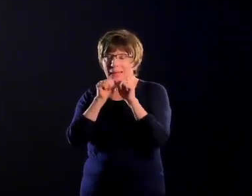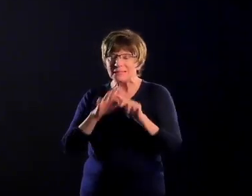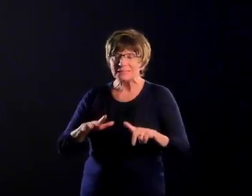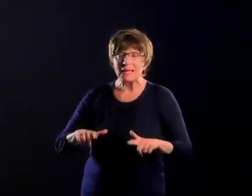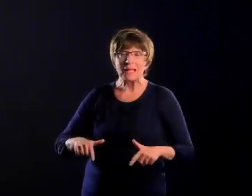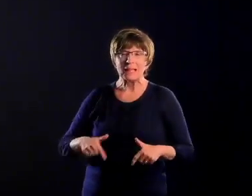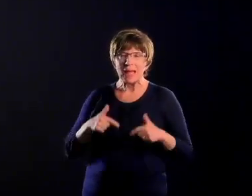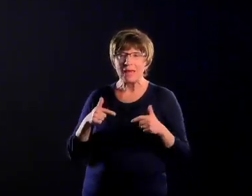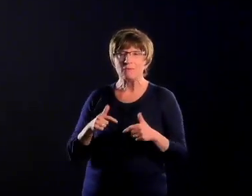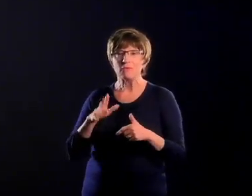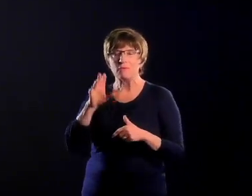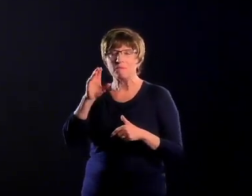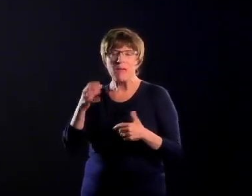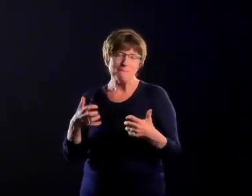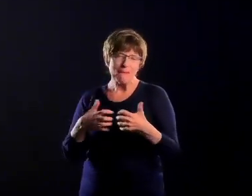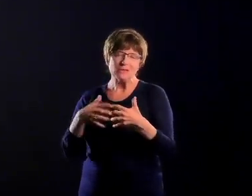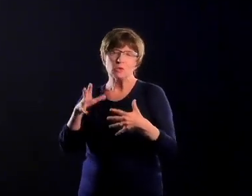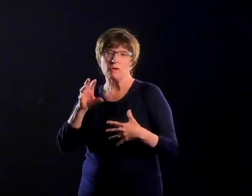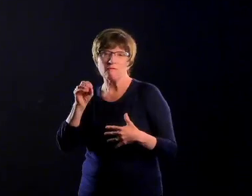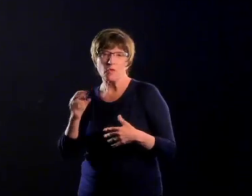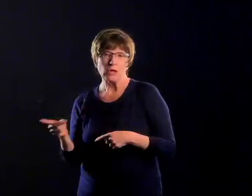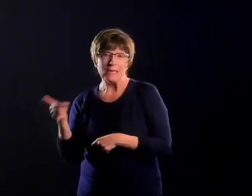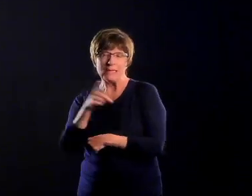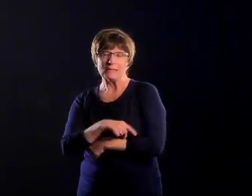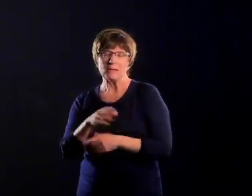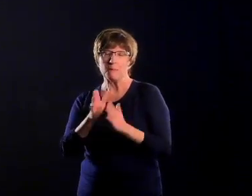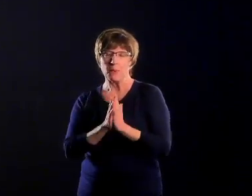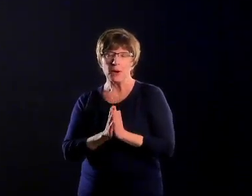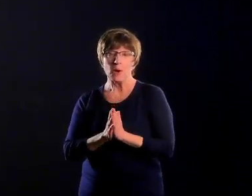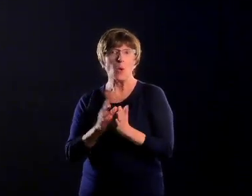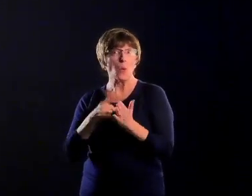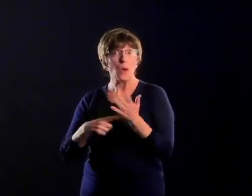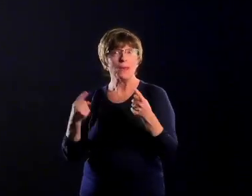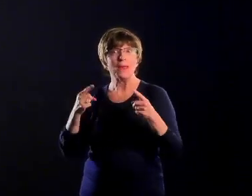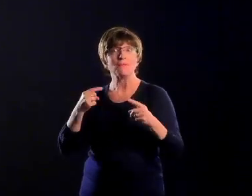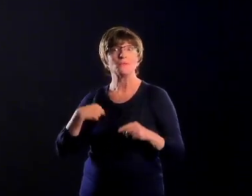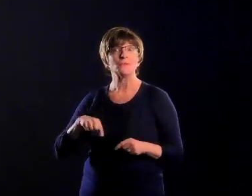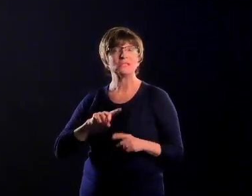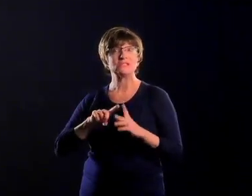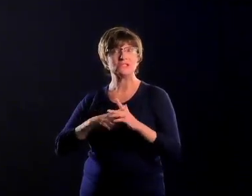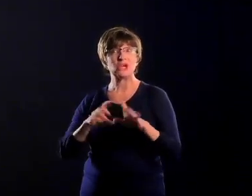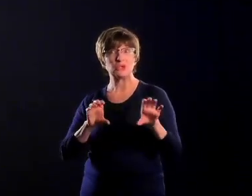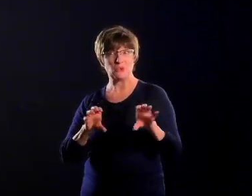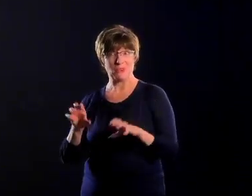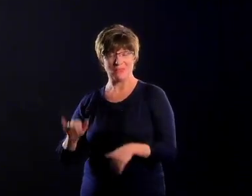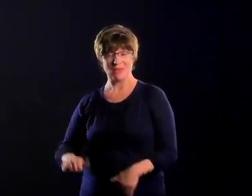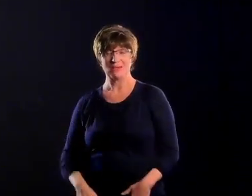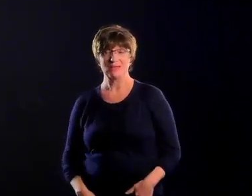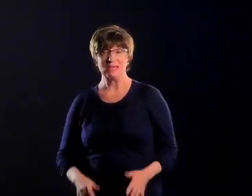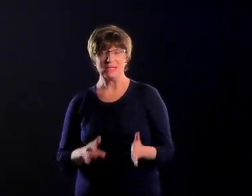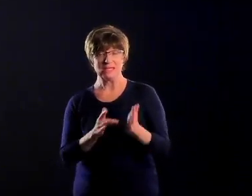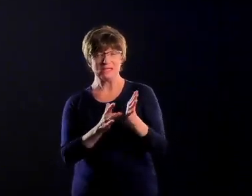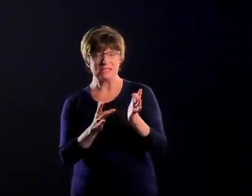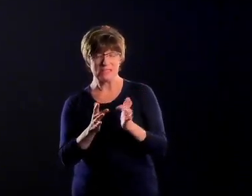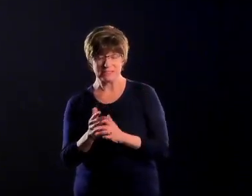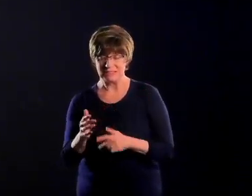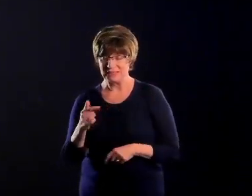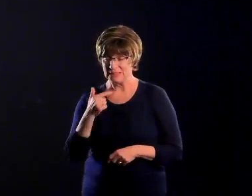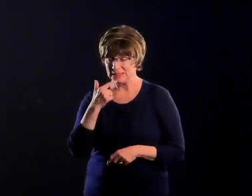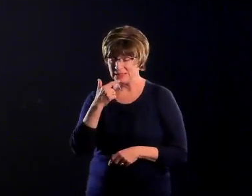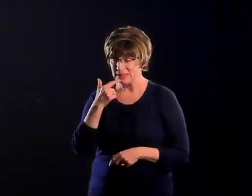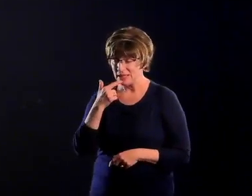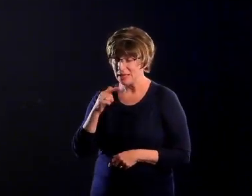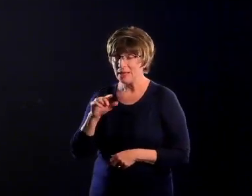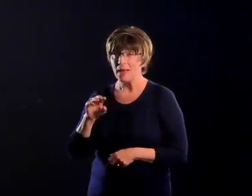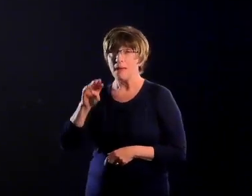encouragement and strength in other people's lives? What would happen if we started to do that? Jesus, as we go back to our storyline out of Matthew